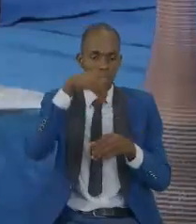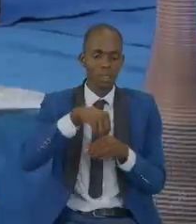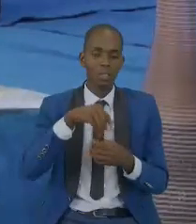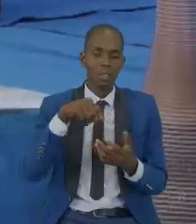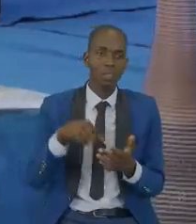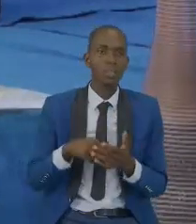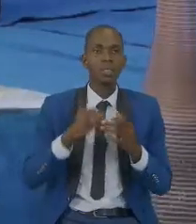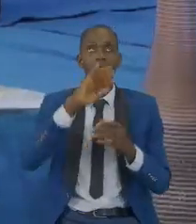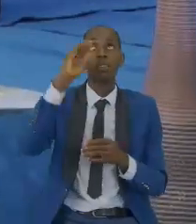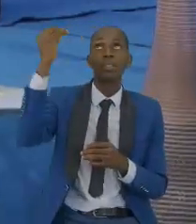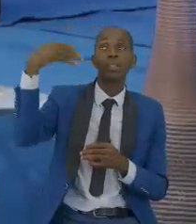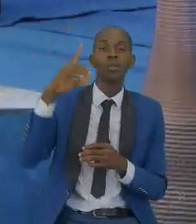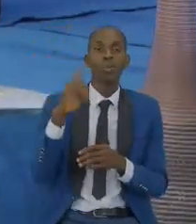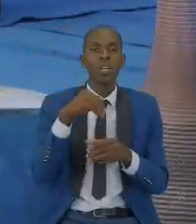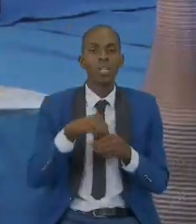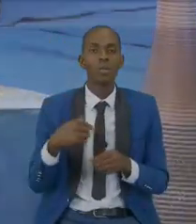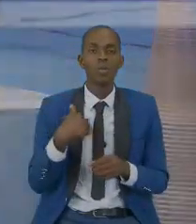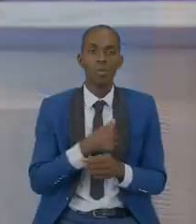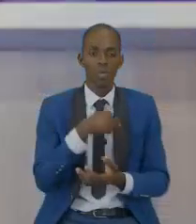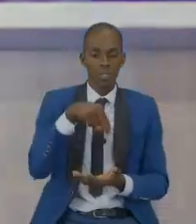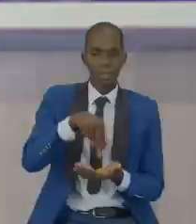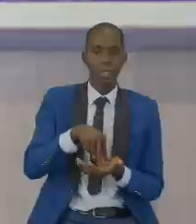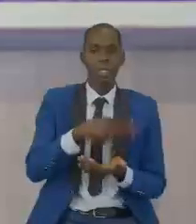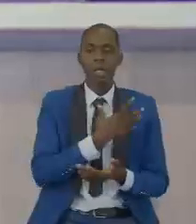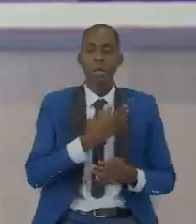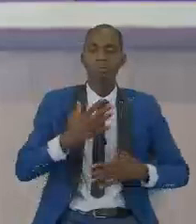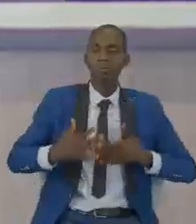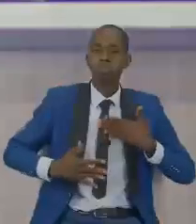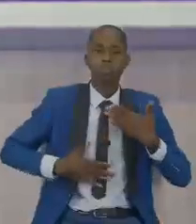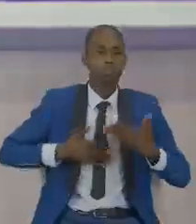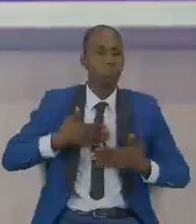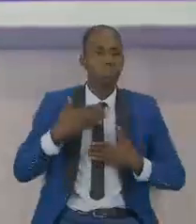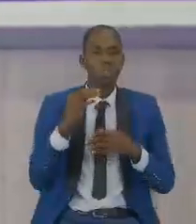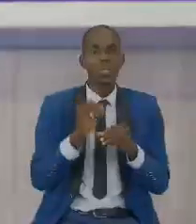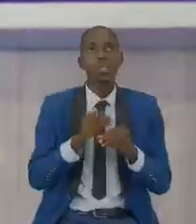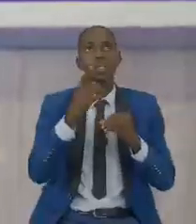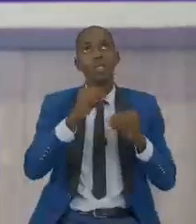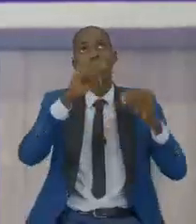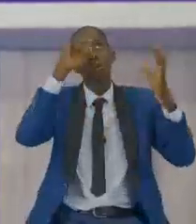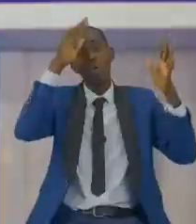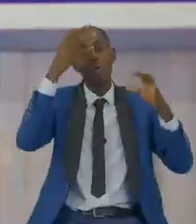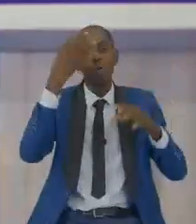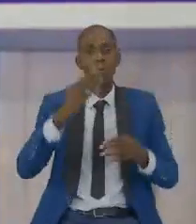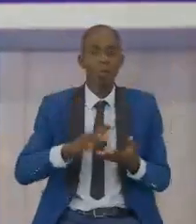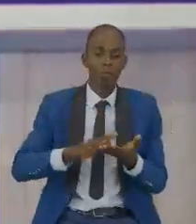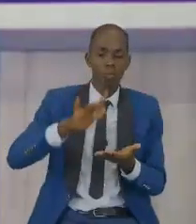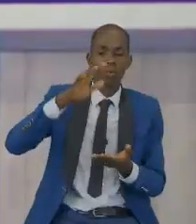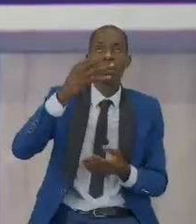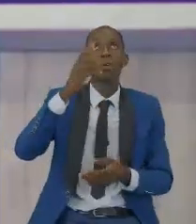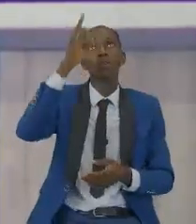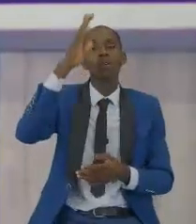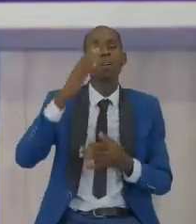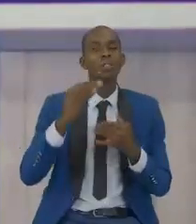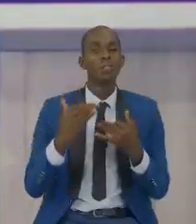grace wherein we stand and rejoice in the hope of the glory of God.